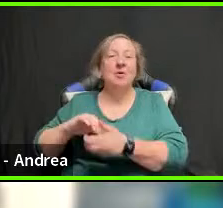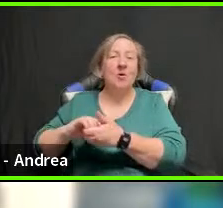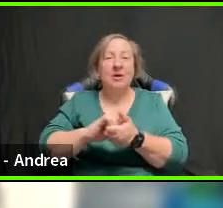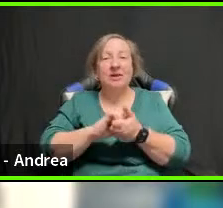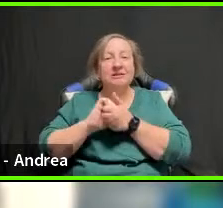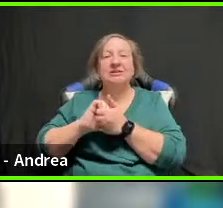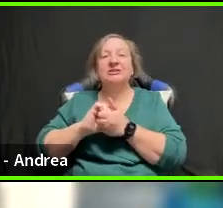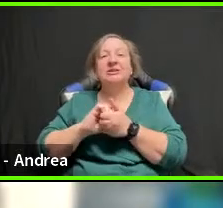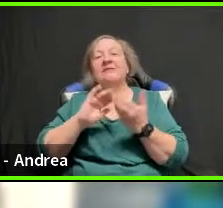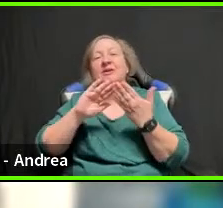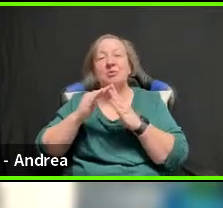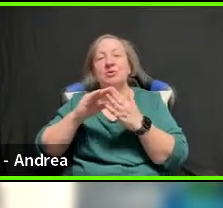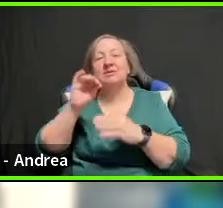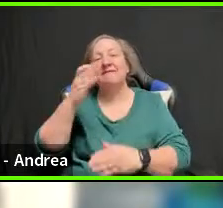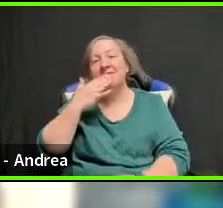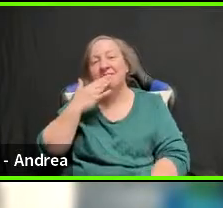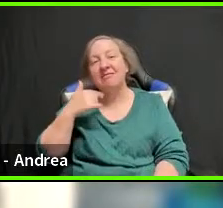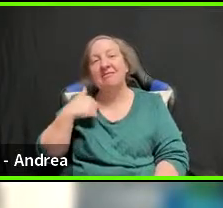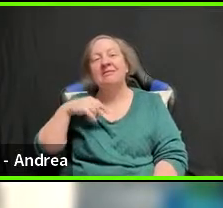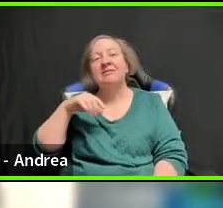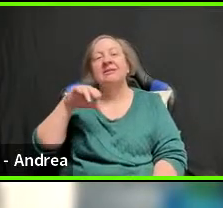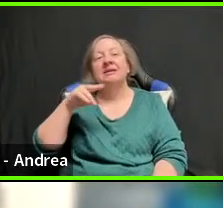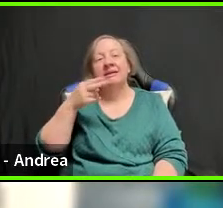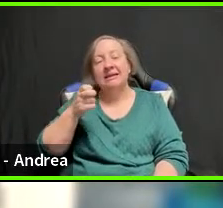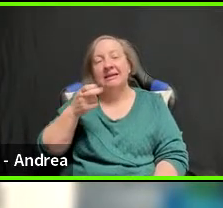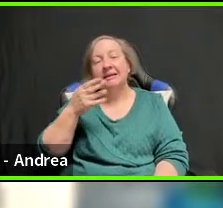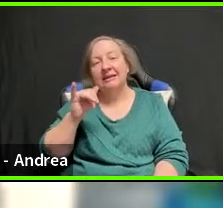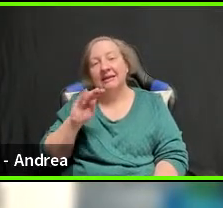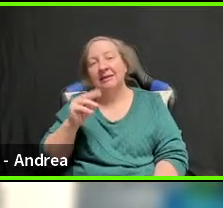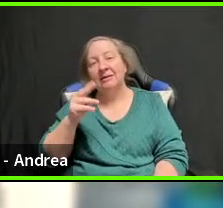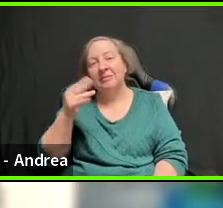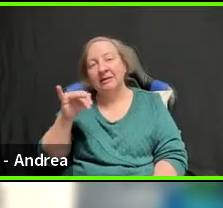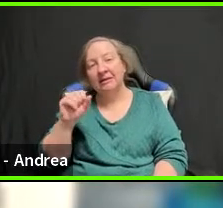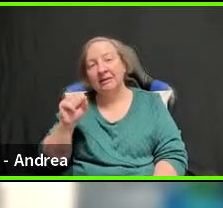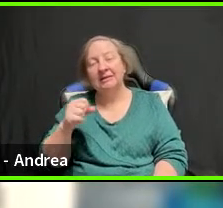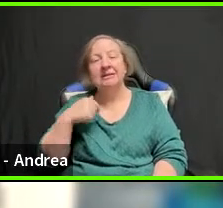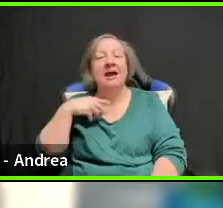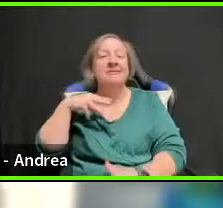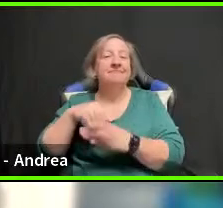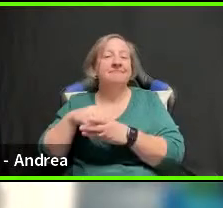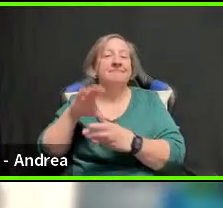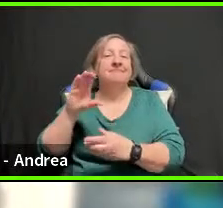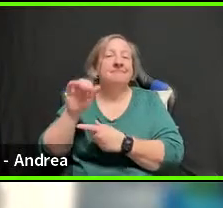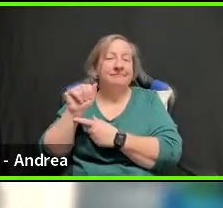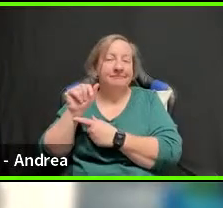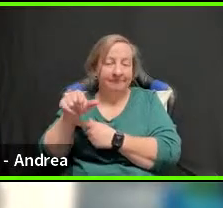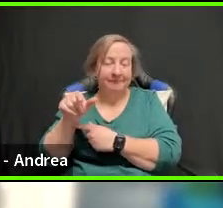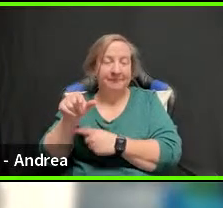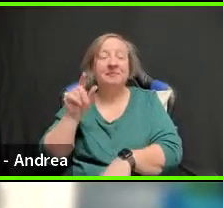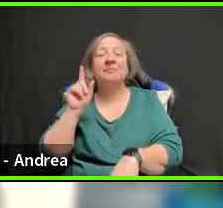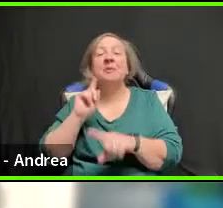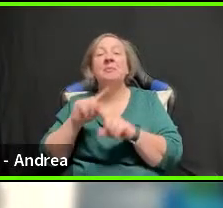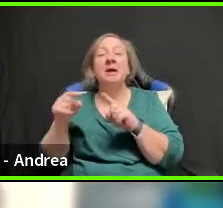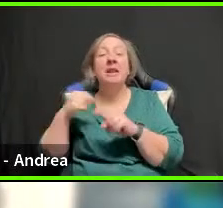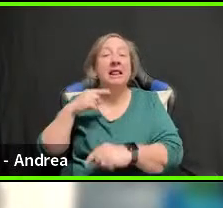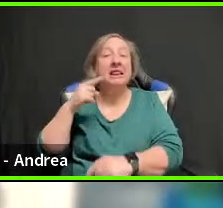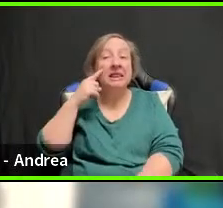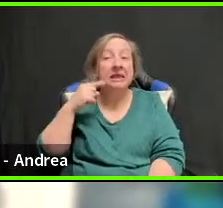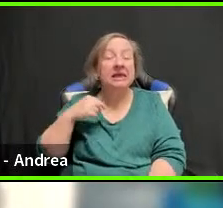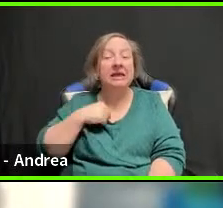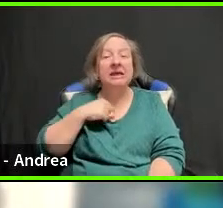of Color. I use he, him, his pronouns. I'm on the CAG. But I think I would